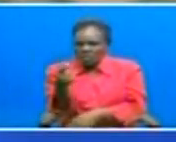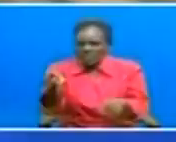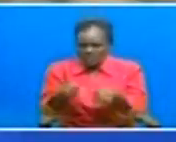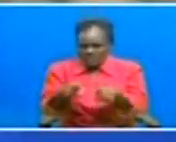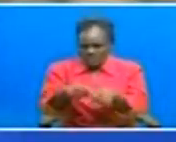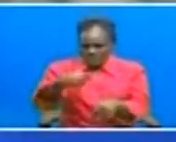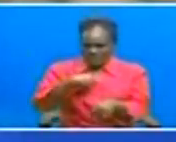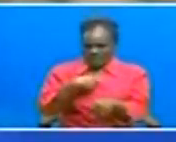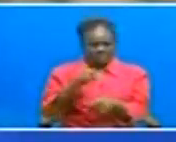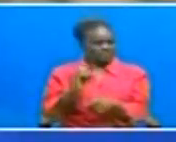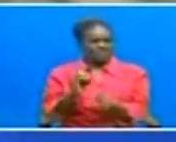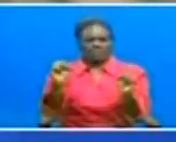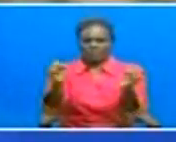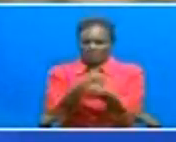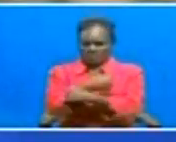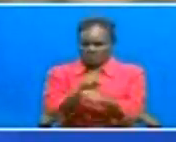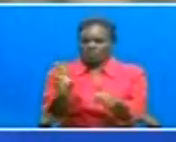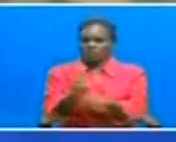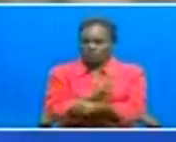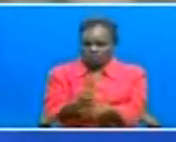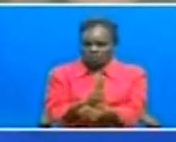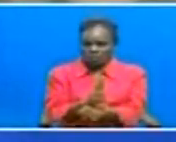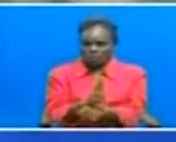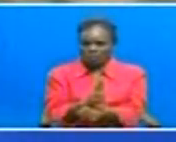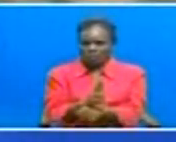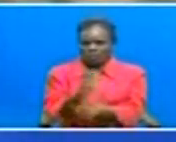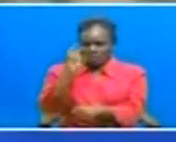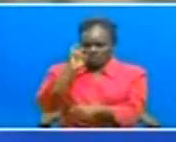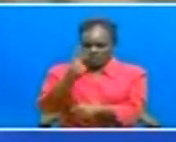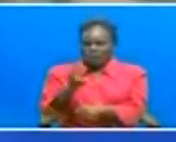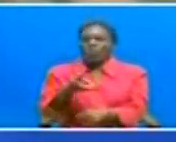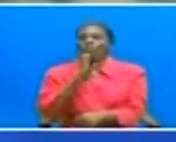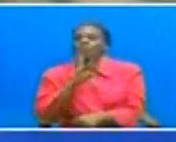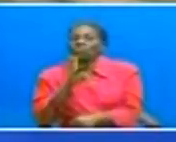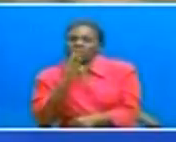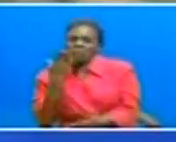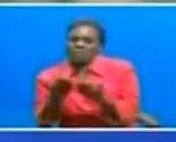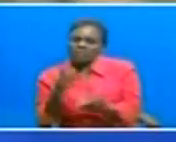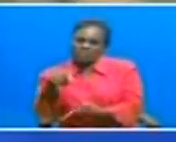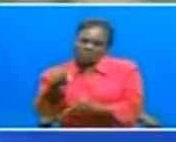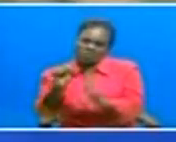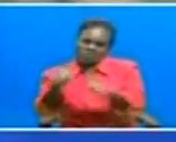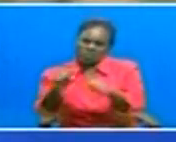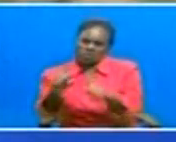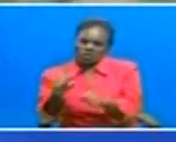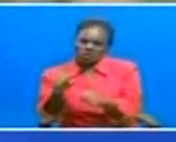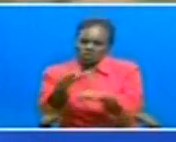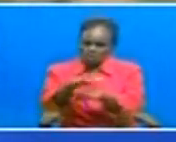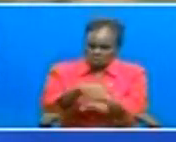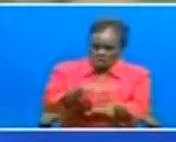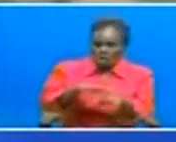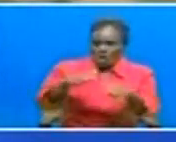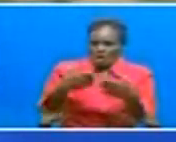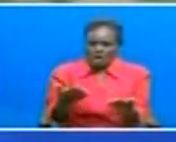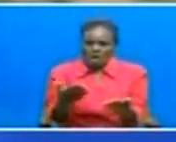acre farm. So we'll come down to your farm, check on the slope. Maybe yours could be sloping, my land could be